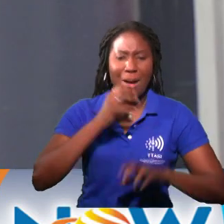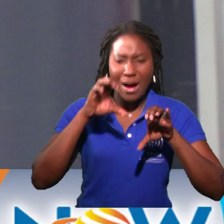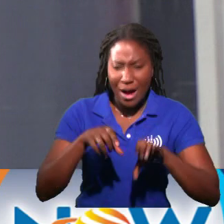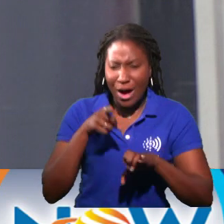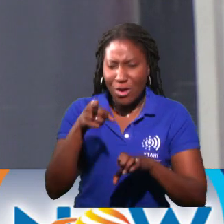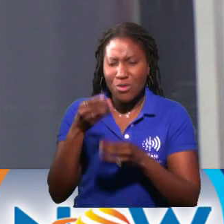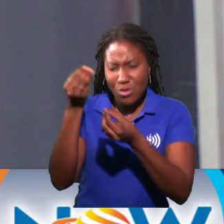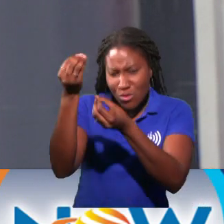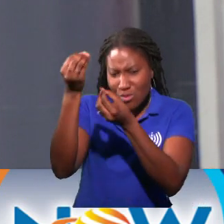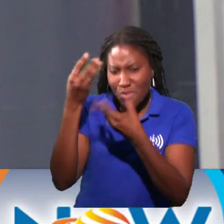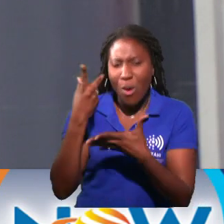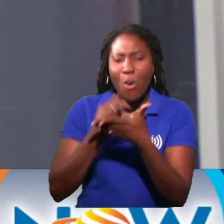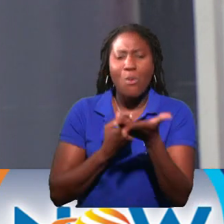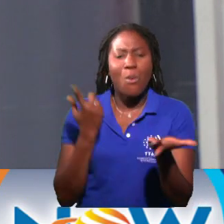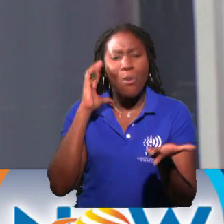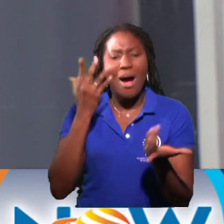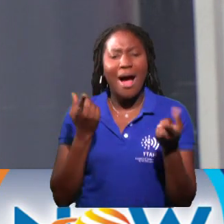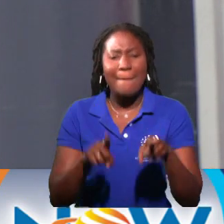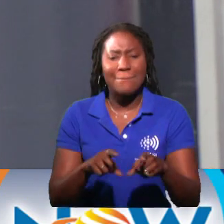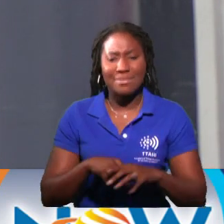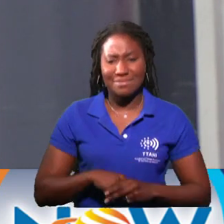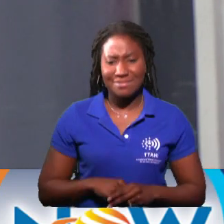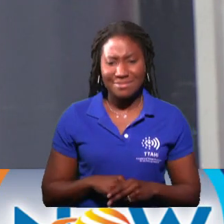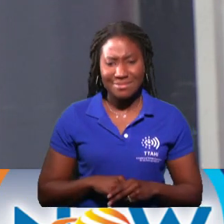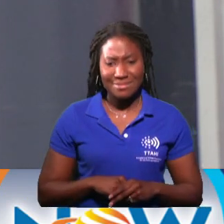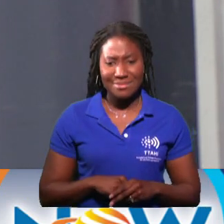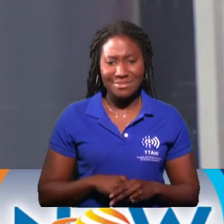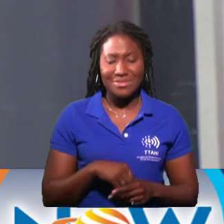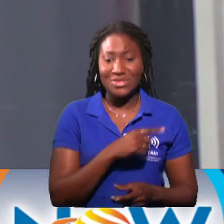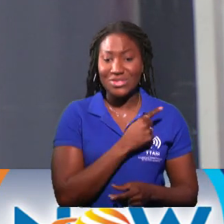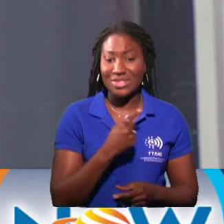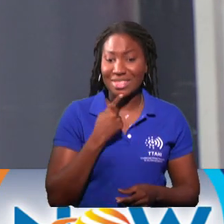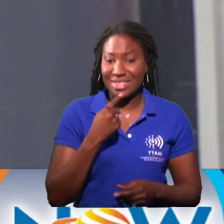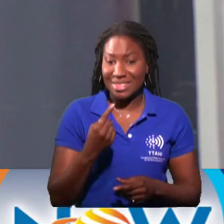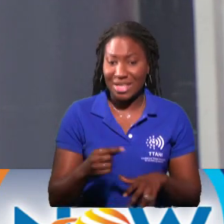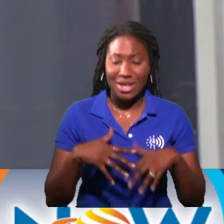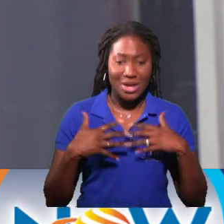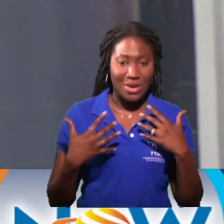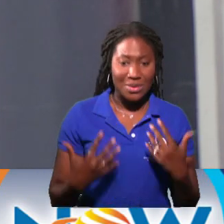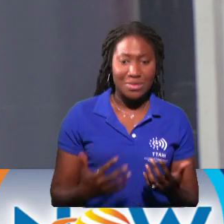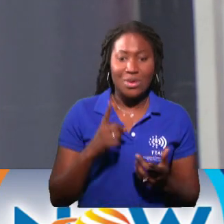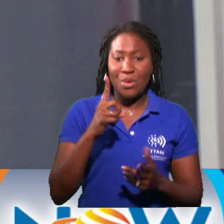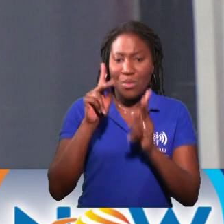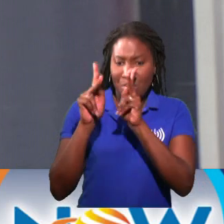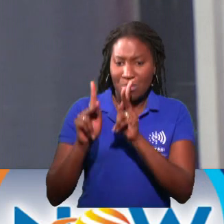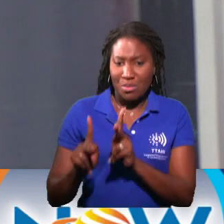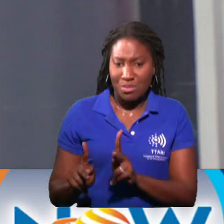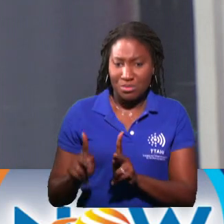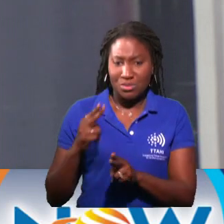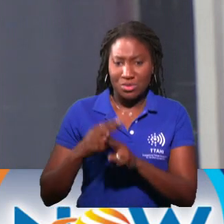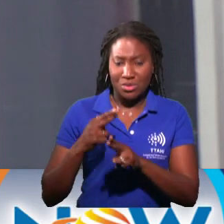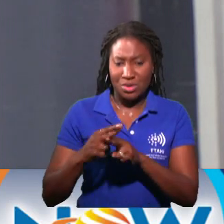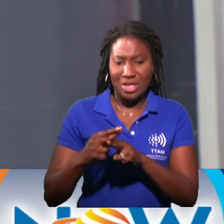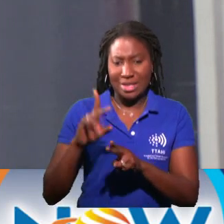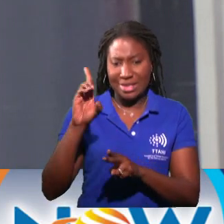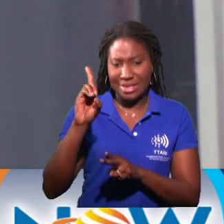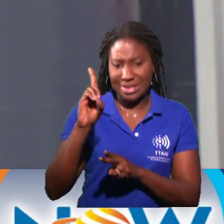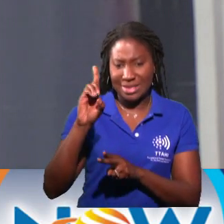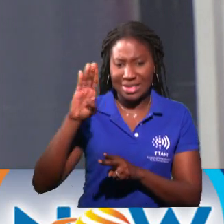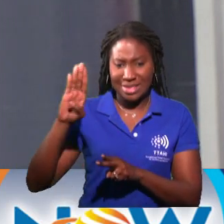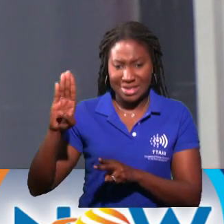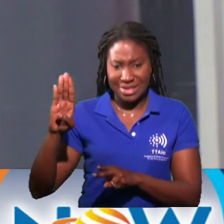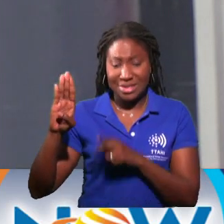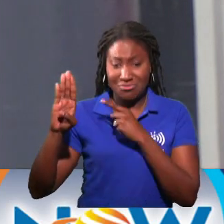little bit as to what's going to happen? So, Elisha Bartels from you know the name, don't you?